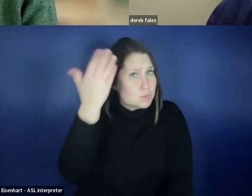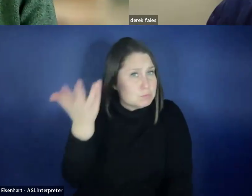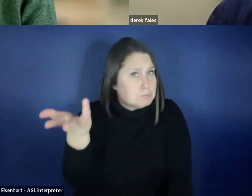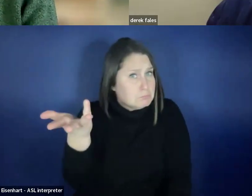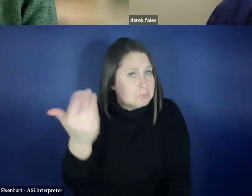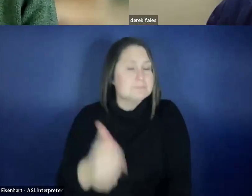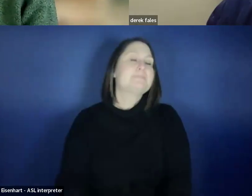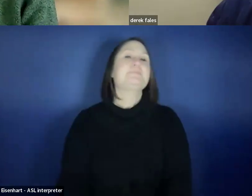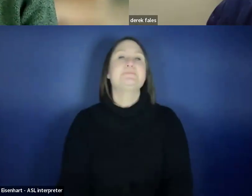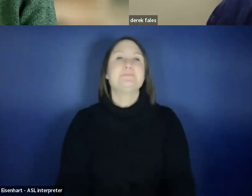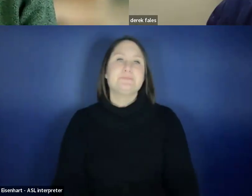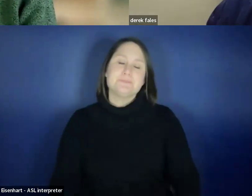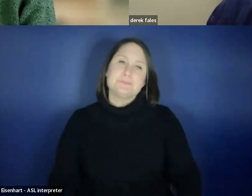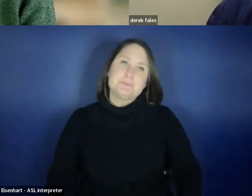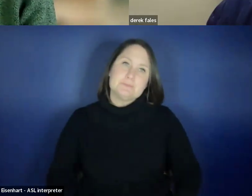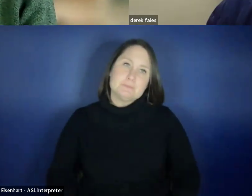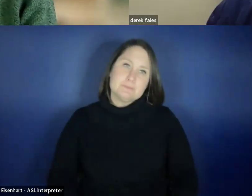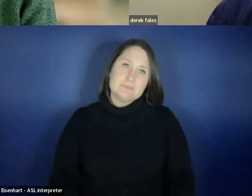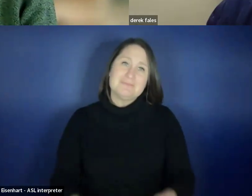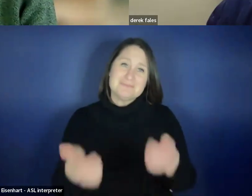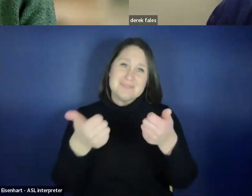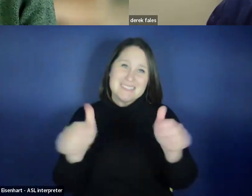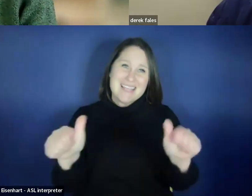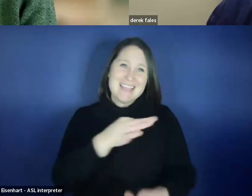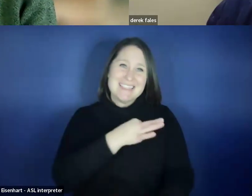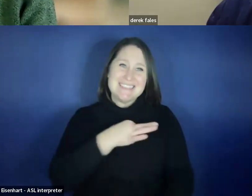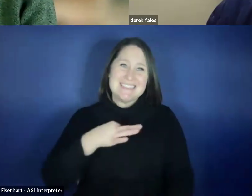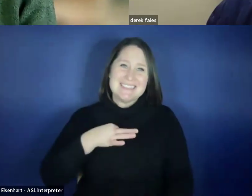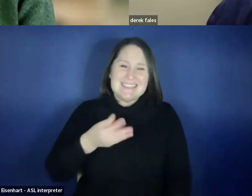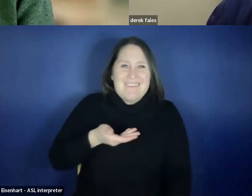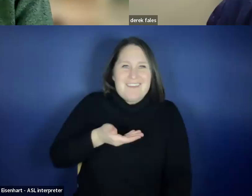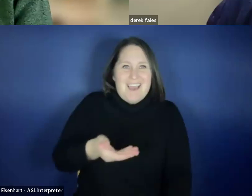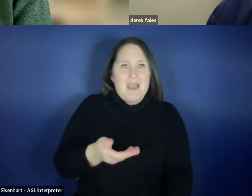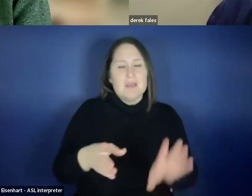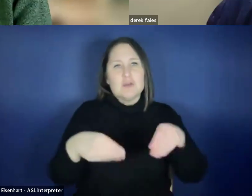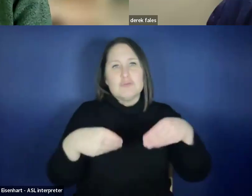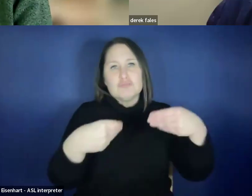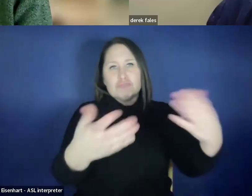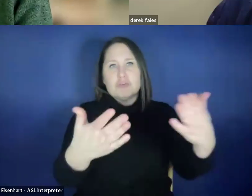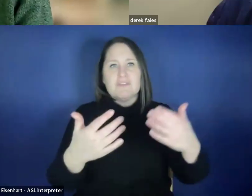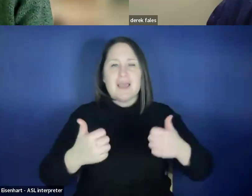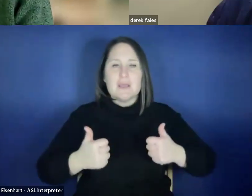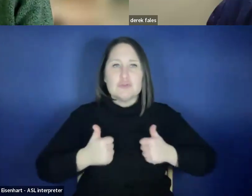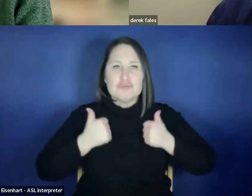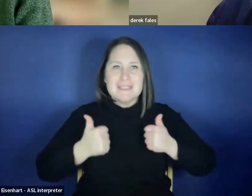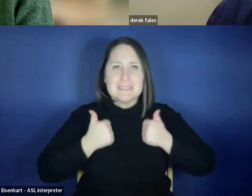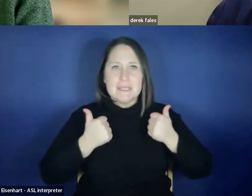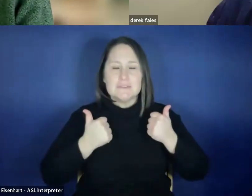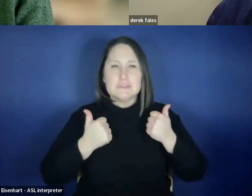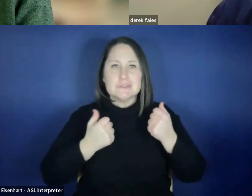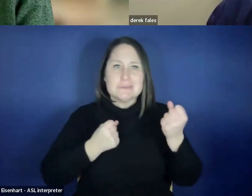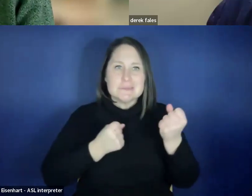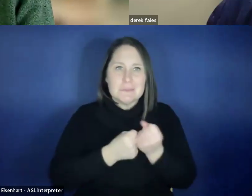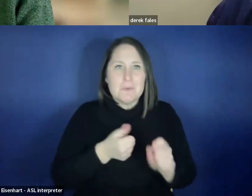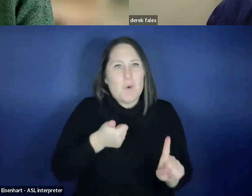But for any staff that are hired to provide any type of residential assistant, shared living, or self-direction